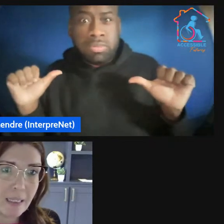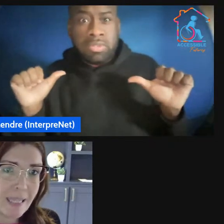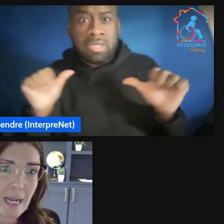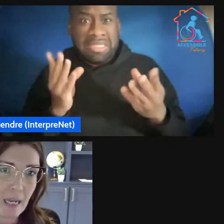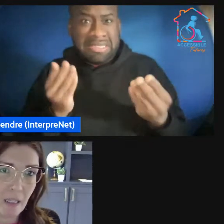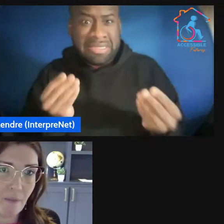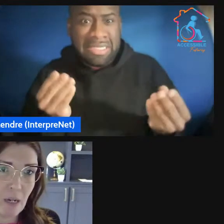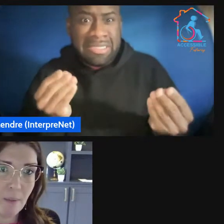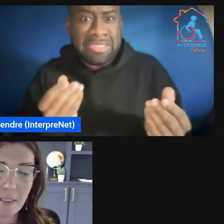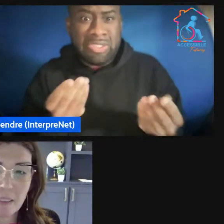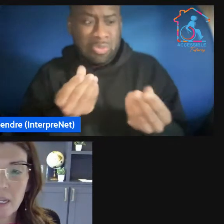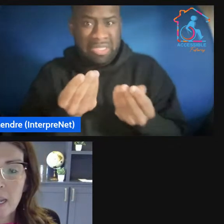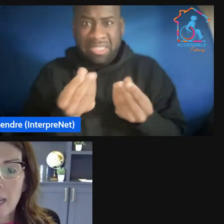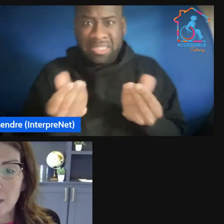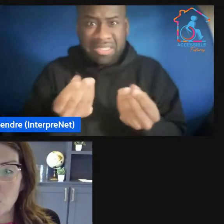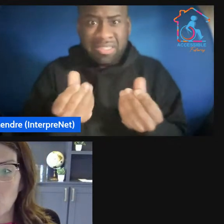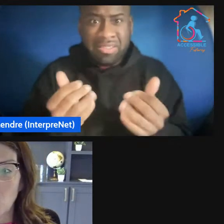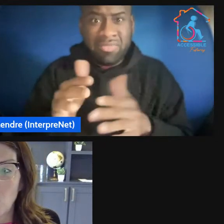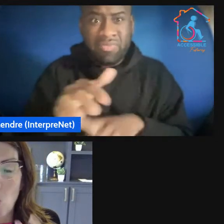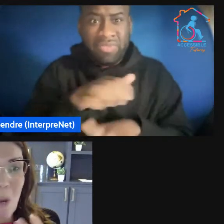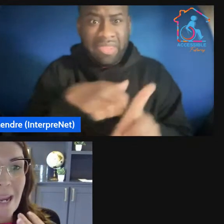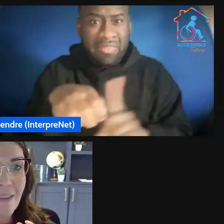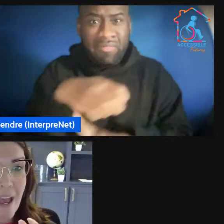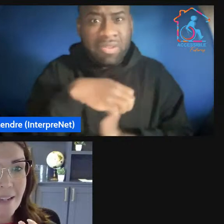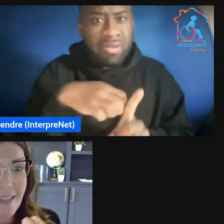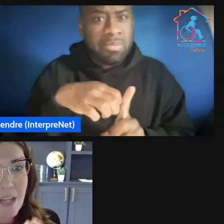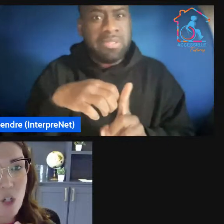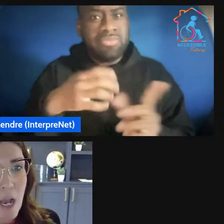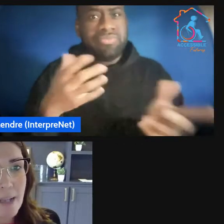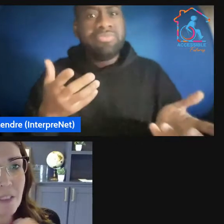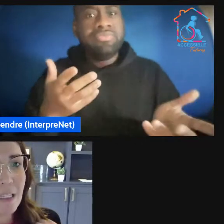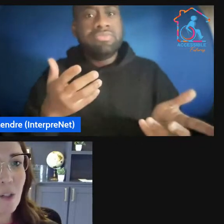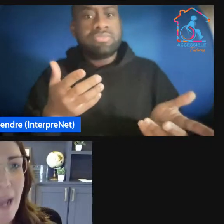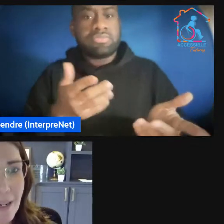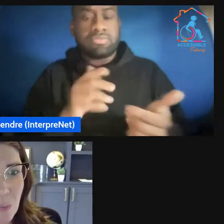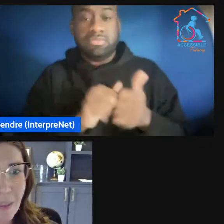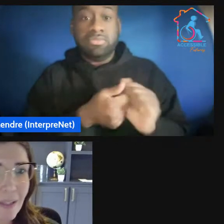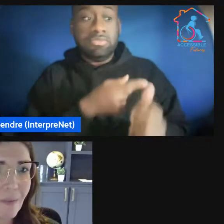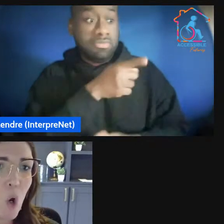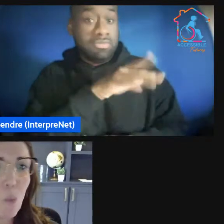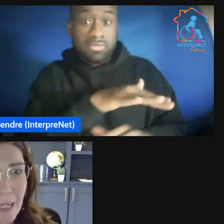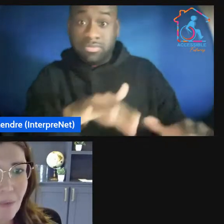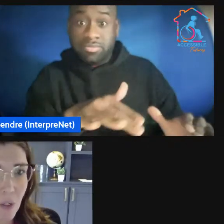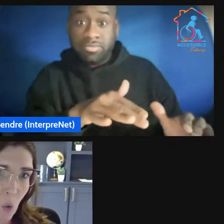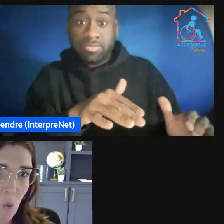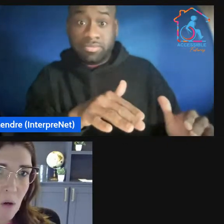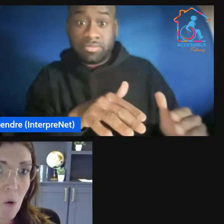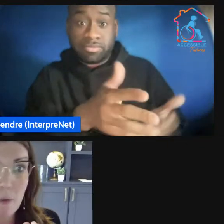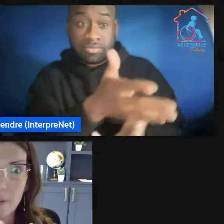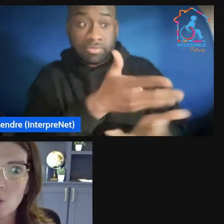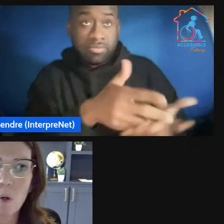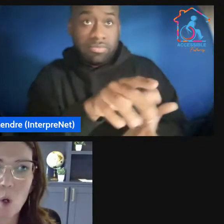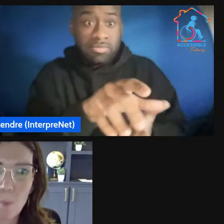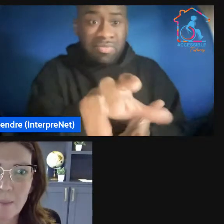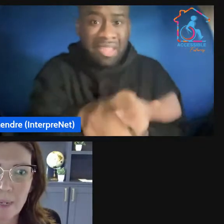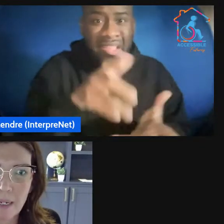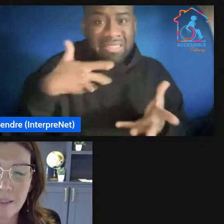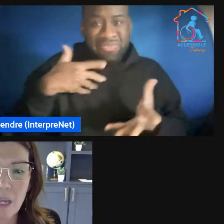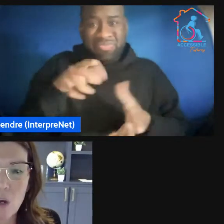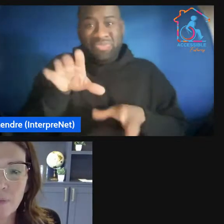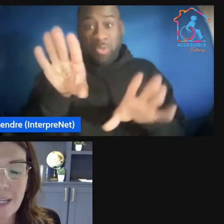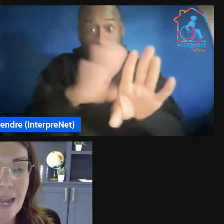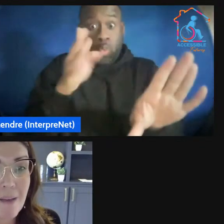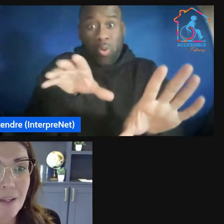sensory tactile environments. And so the way that that child interacts with even opening the door or the door opening